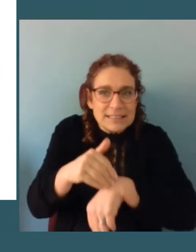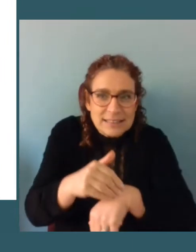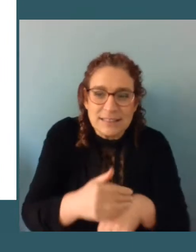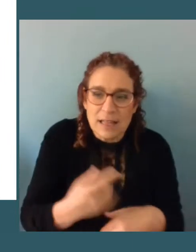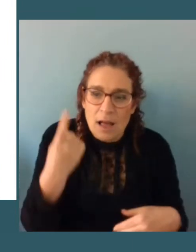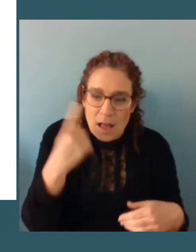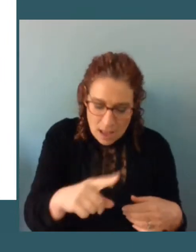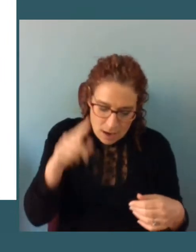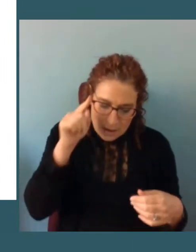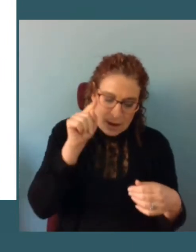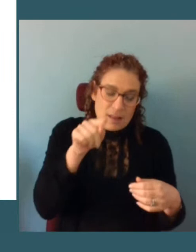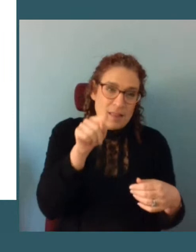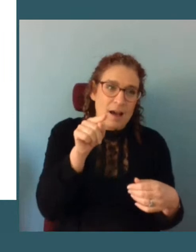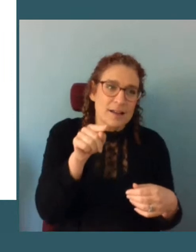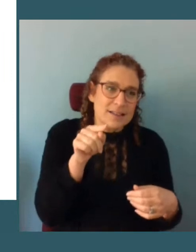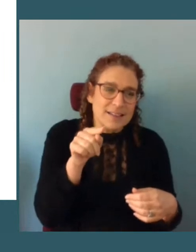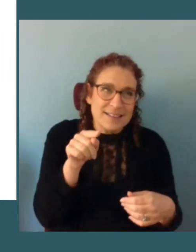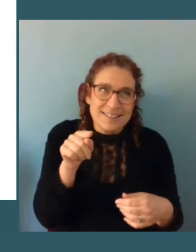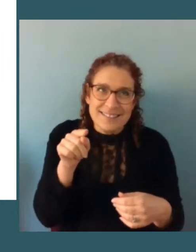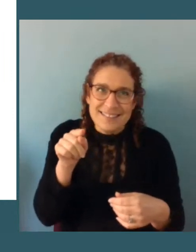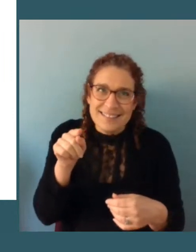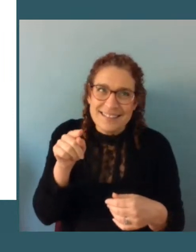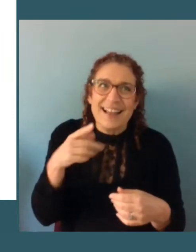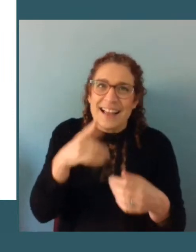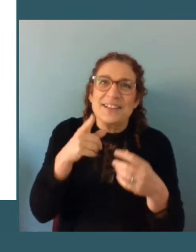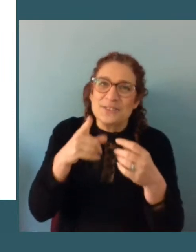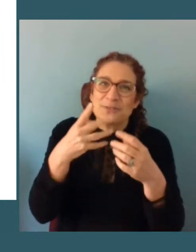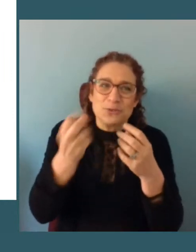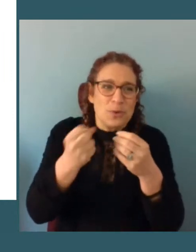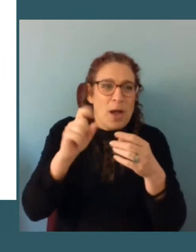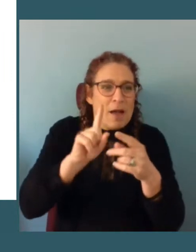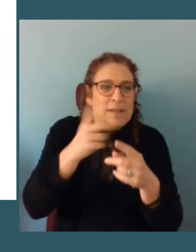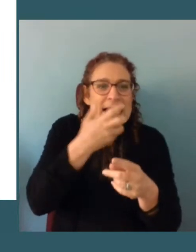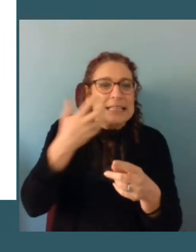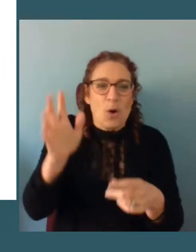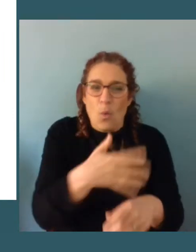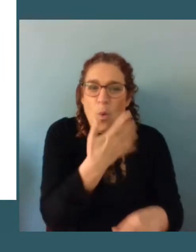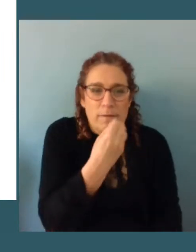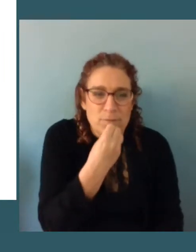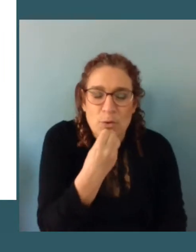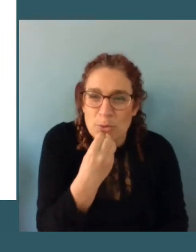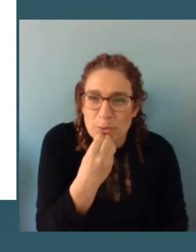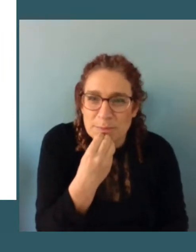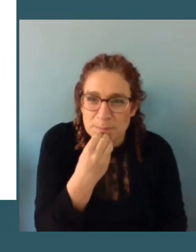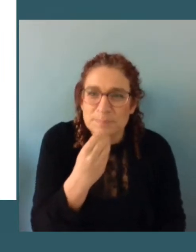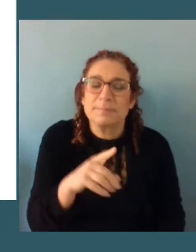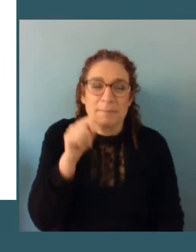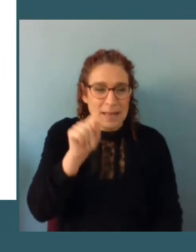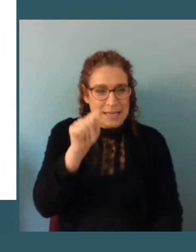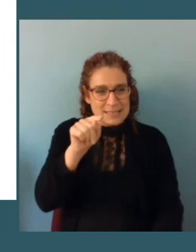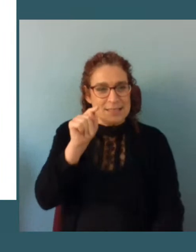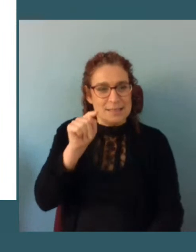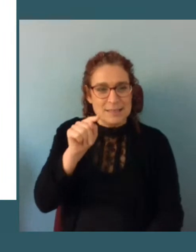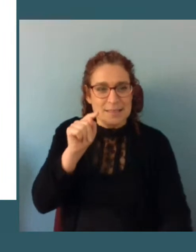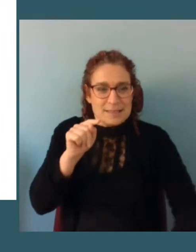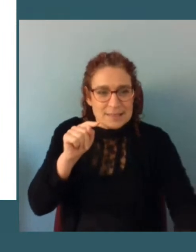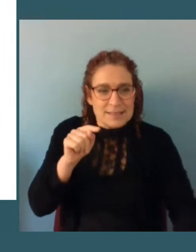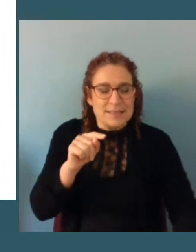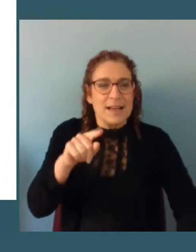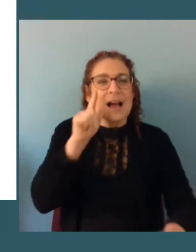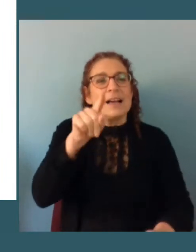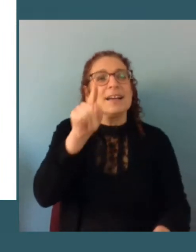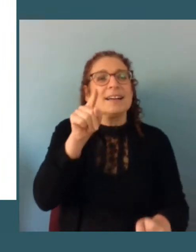from eating all kinds of foods. Secondary prevention would be applicable to those where there is a risk